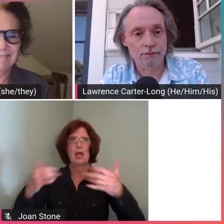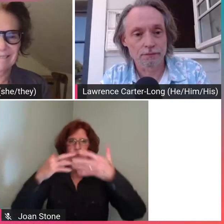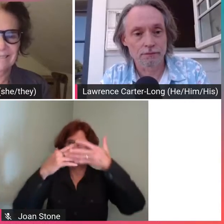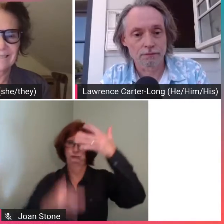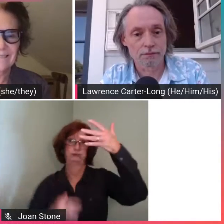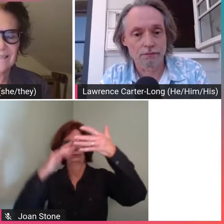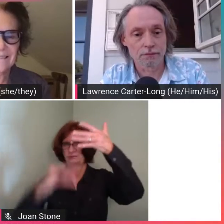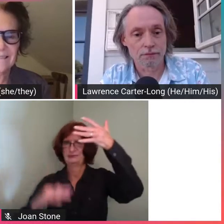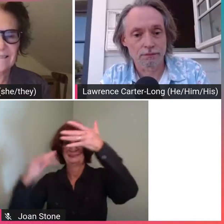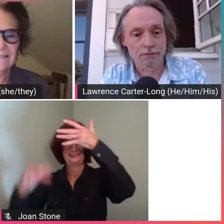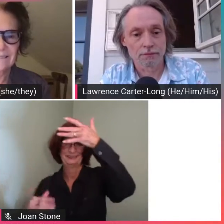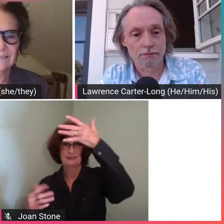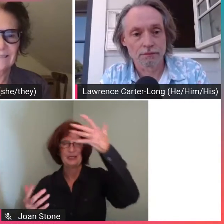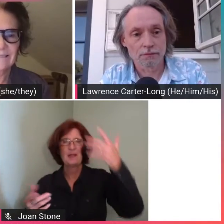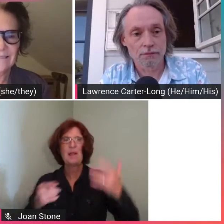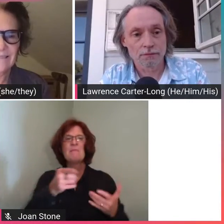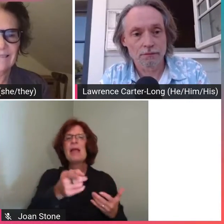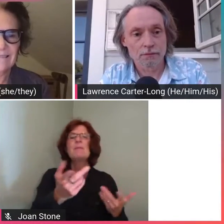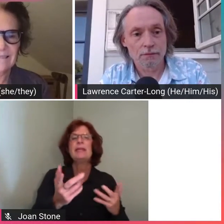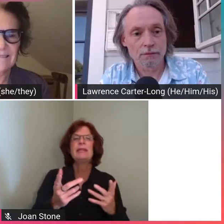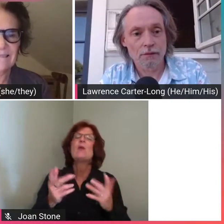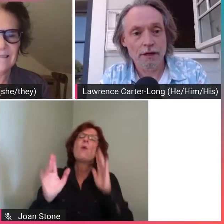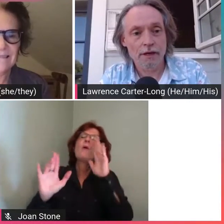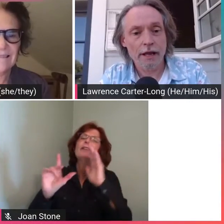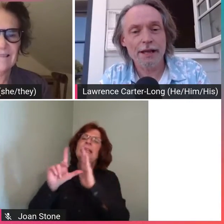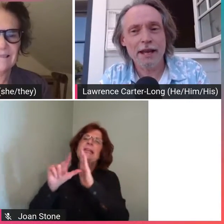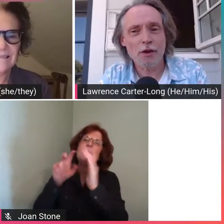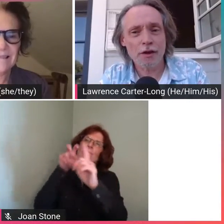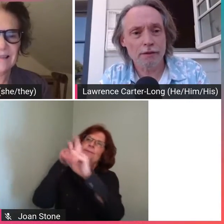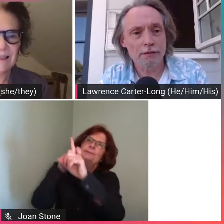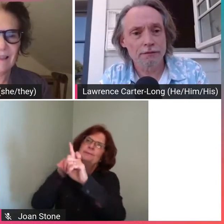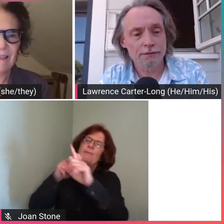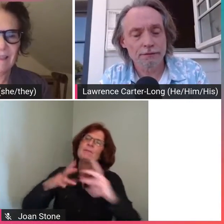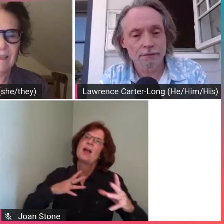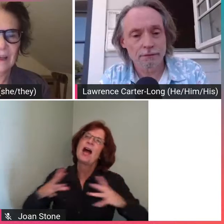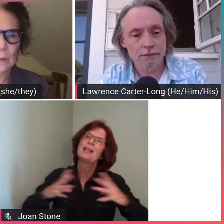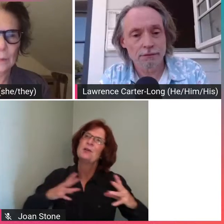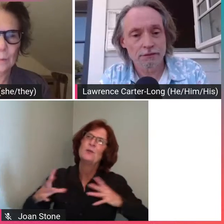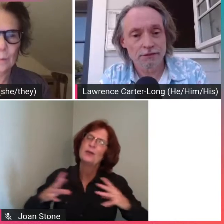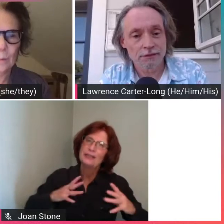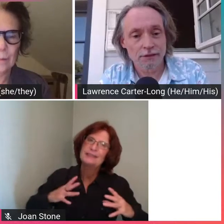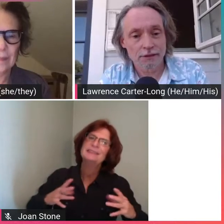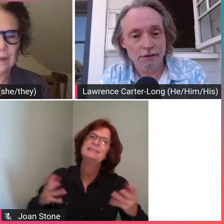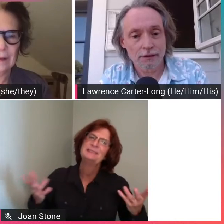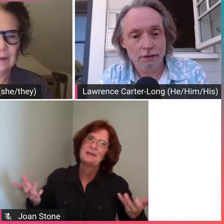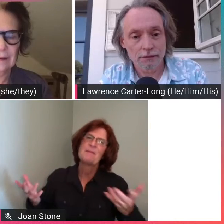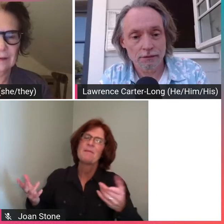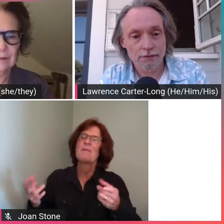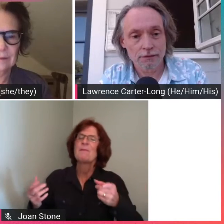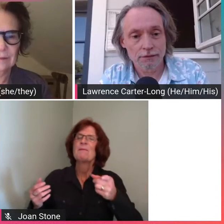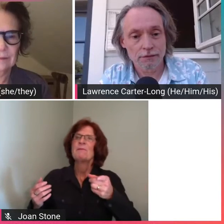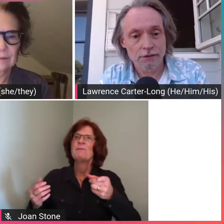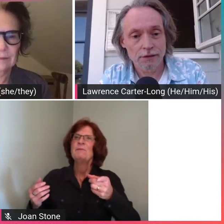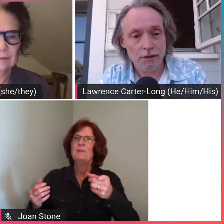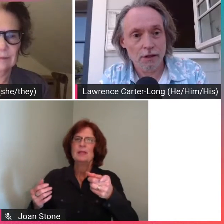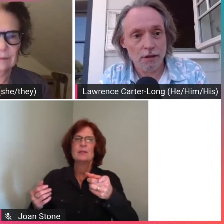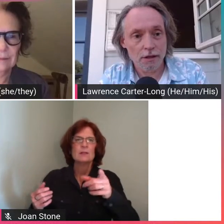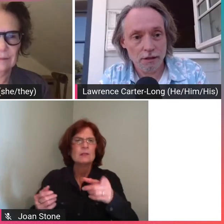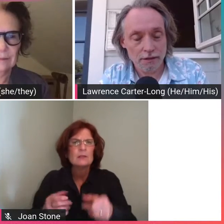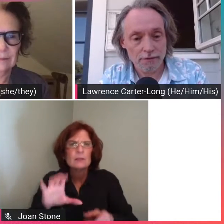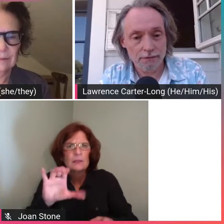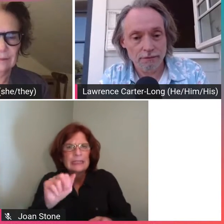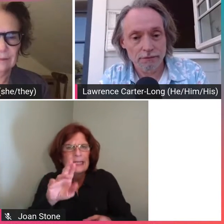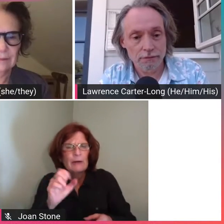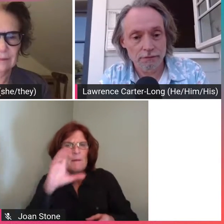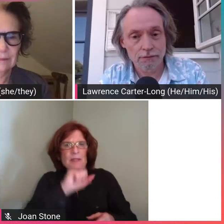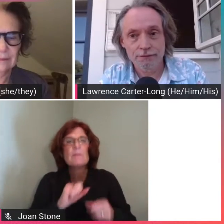And eventually we'll work our way up to Hollywood. I mean, Lawrence has a film coming out. What was that, Carrie? I'm sorry.